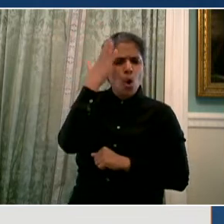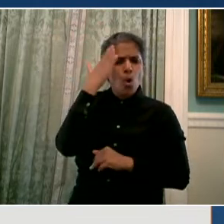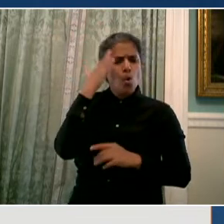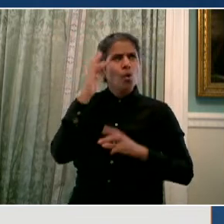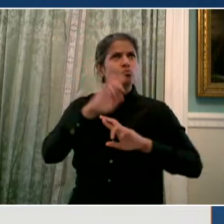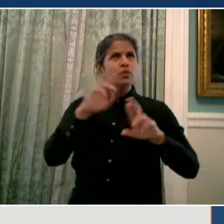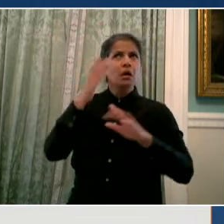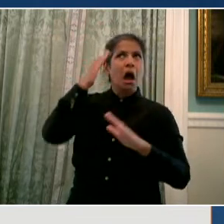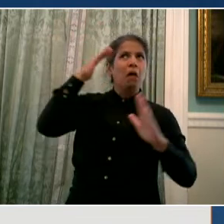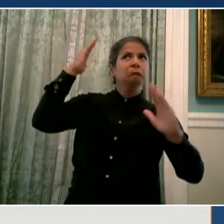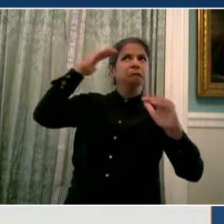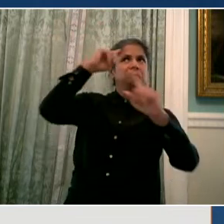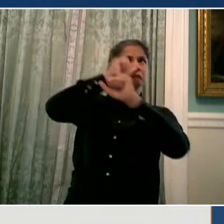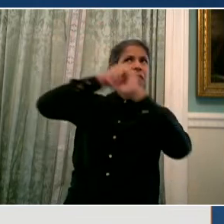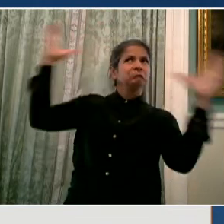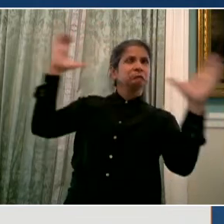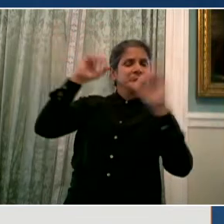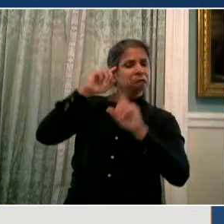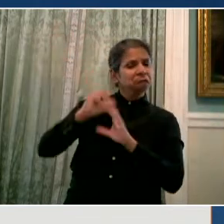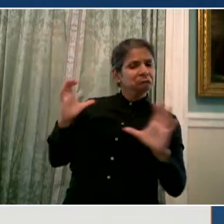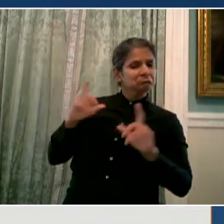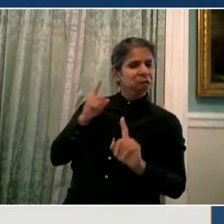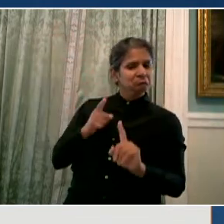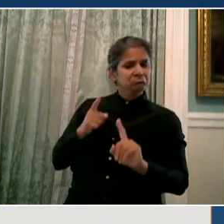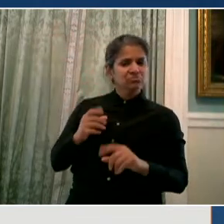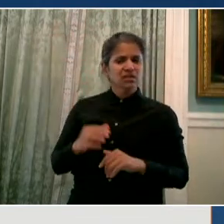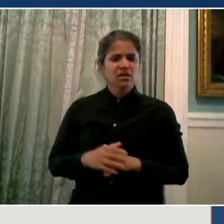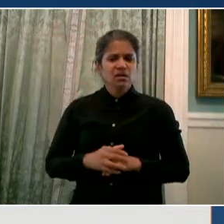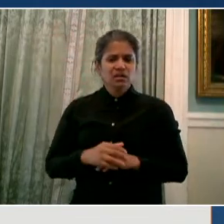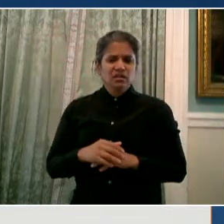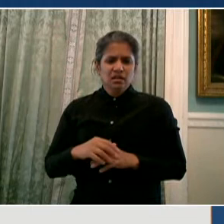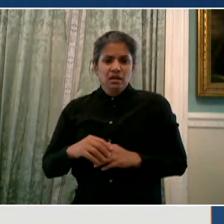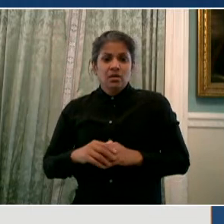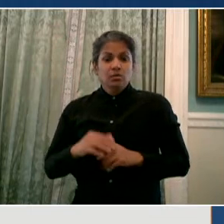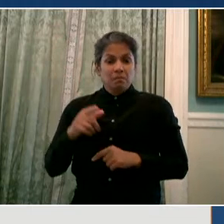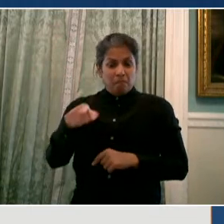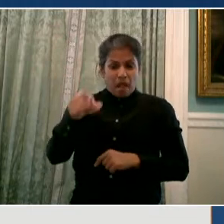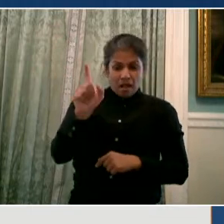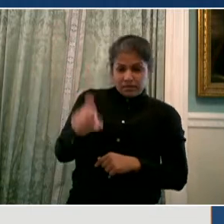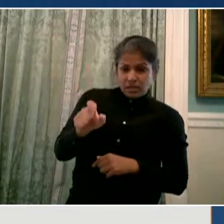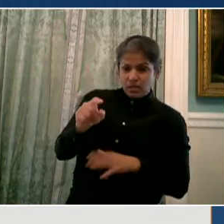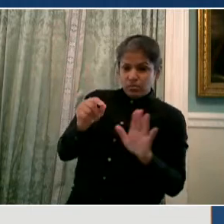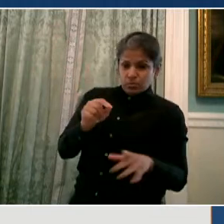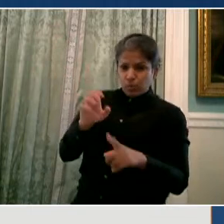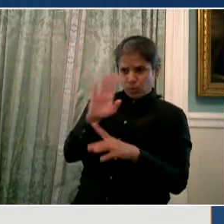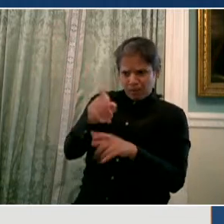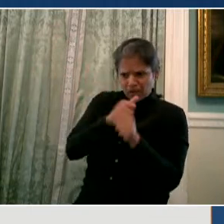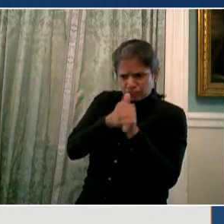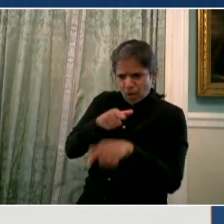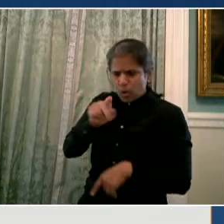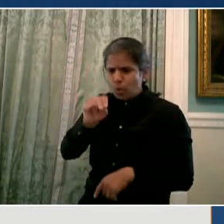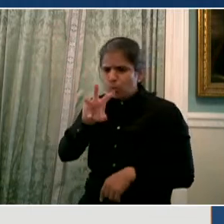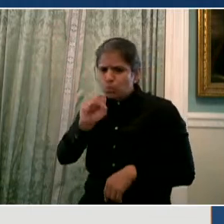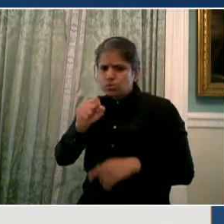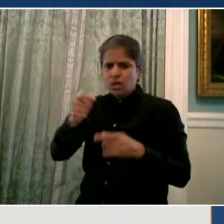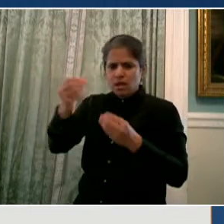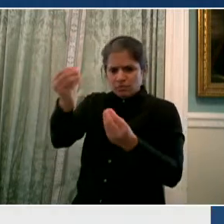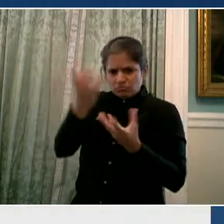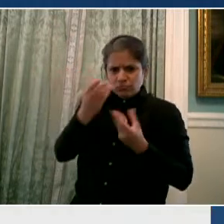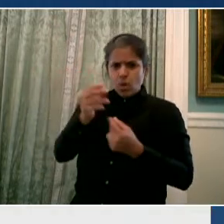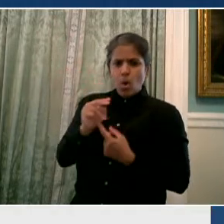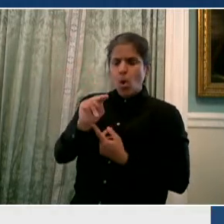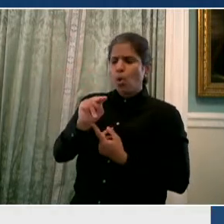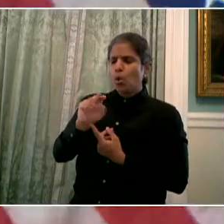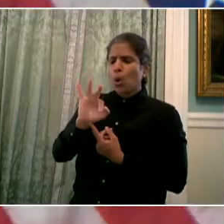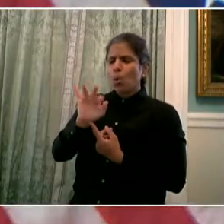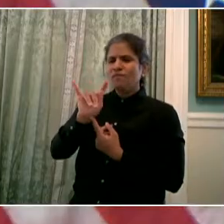That starts with Notify NYC. So please make sure that you download it, you sign up for it, or you call 311 to get it. Thank